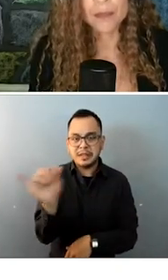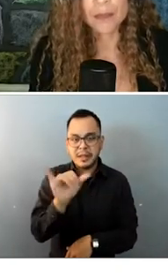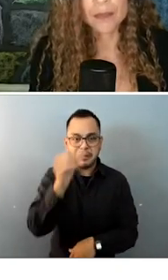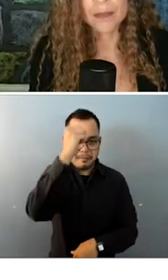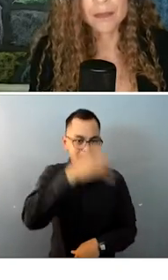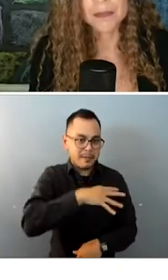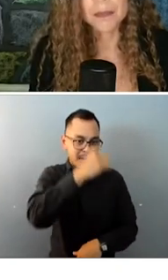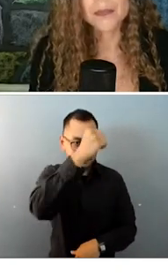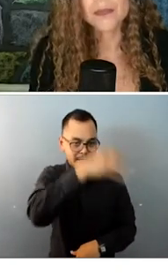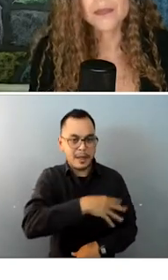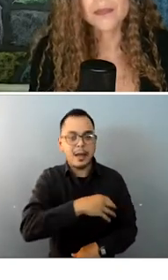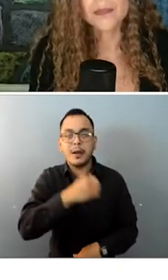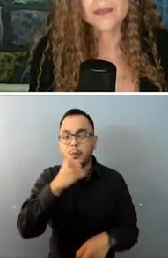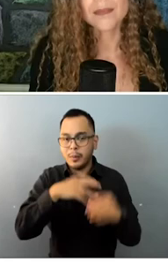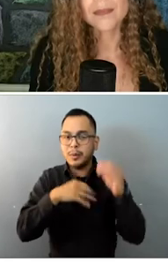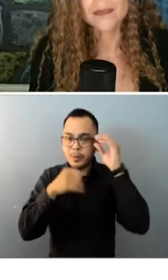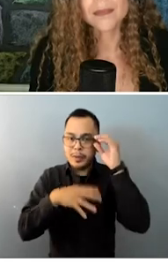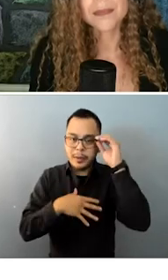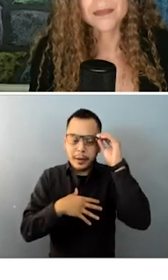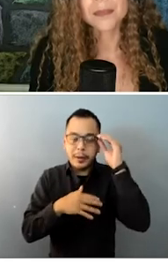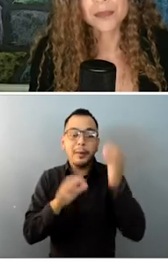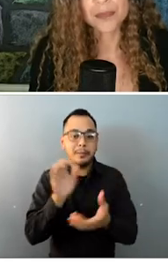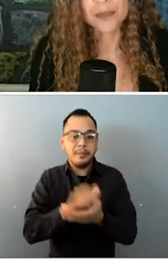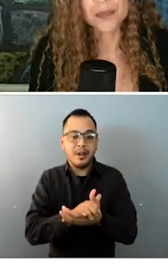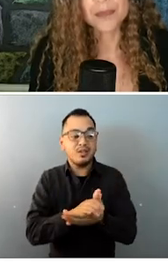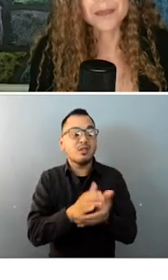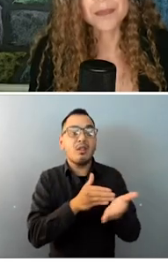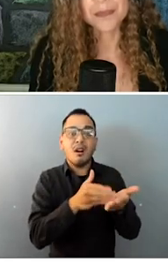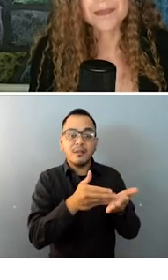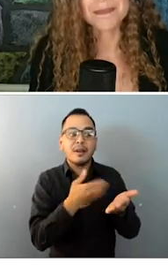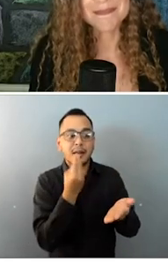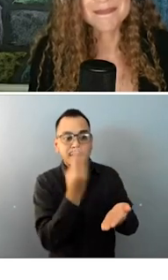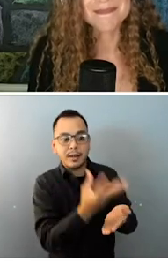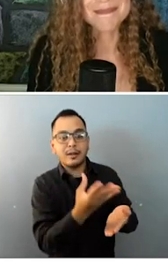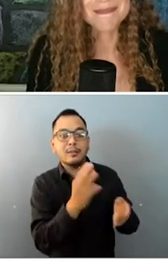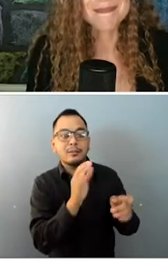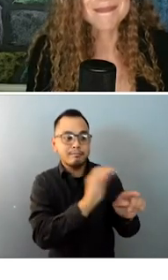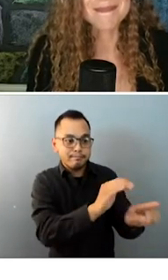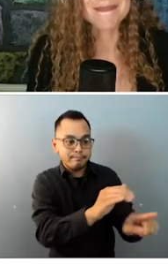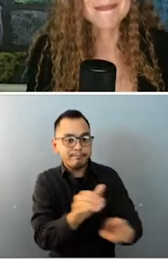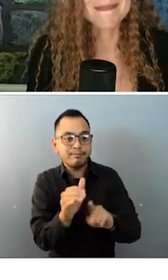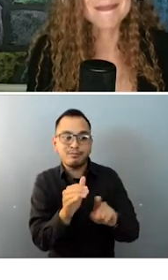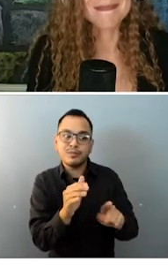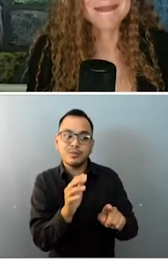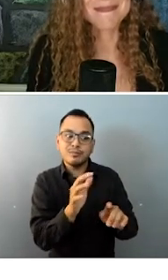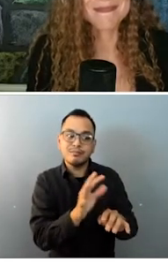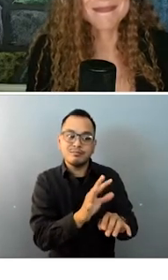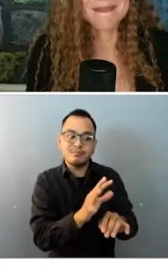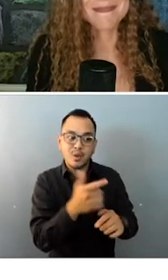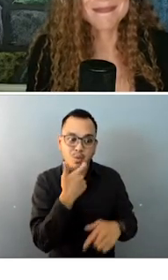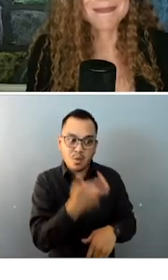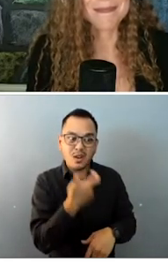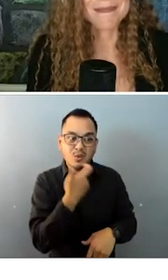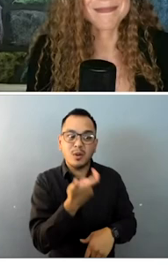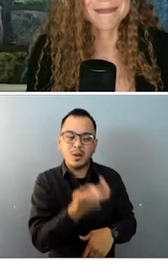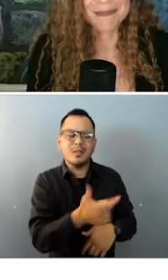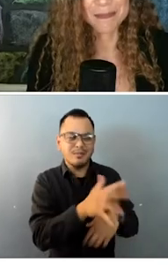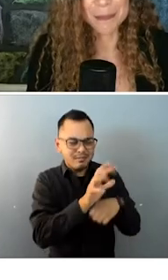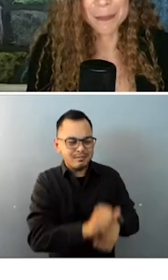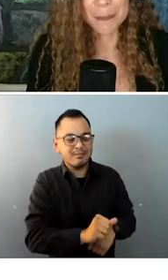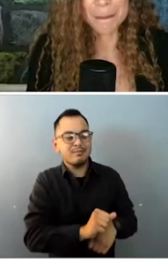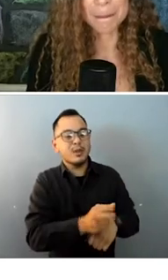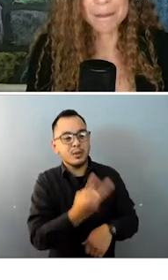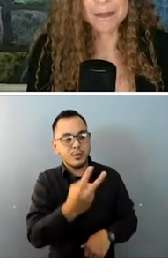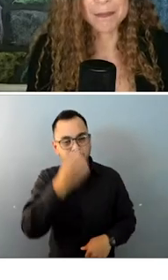same-sex marriage. And I often tell parents, watch this movie over and over and over again and get used to two